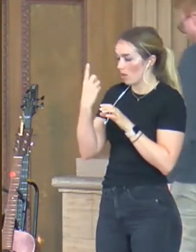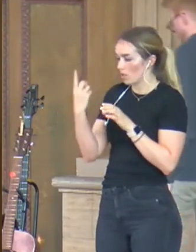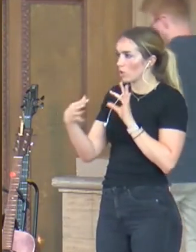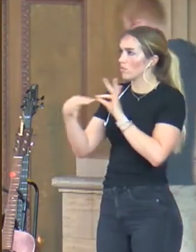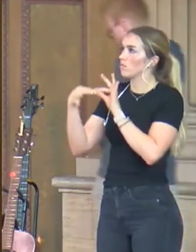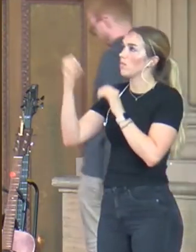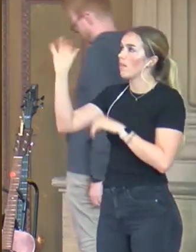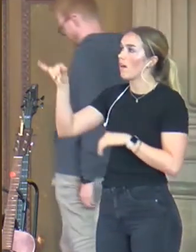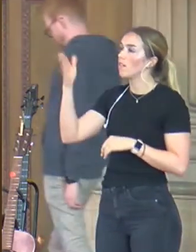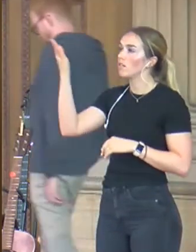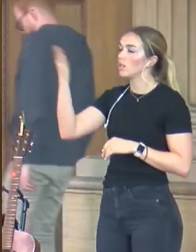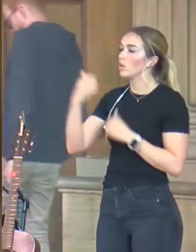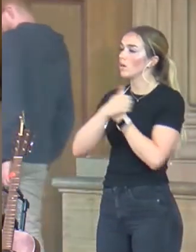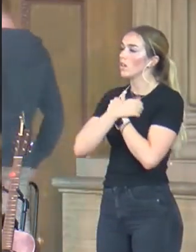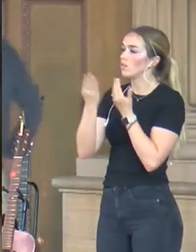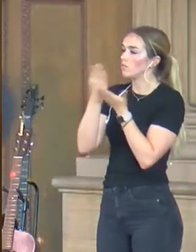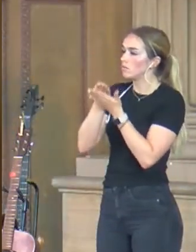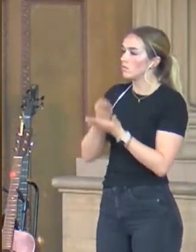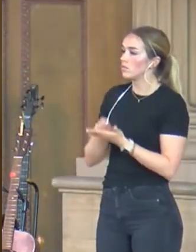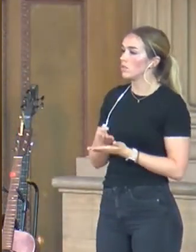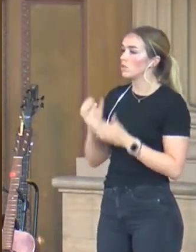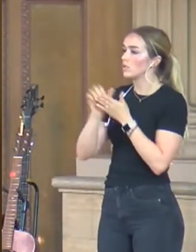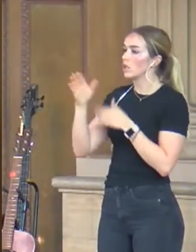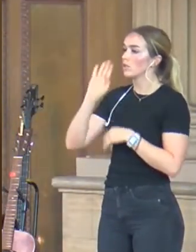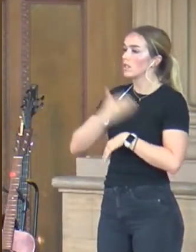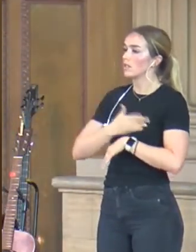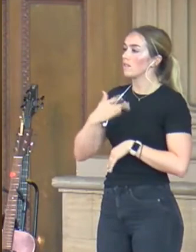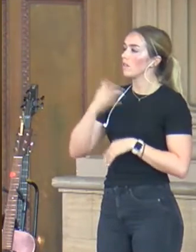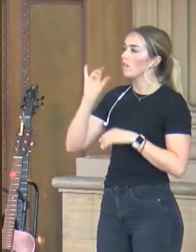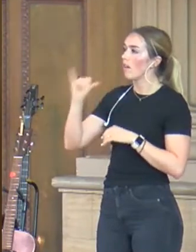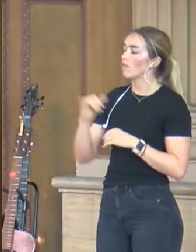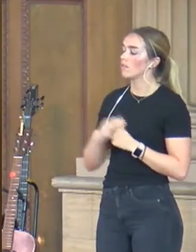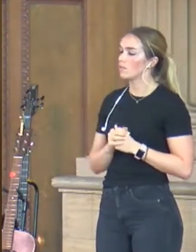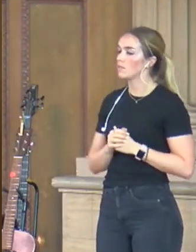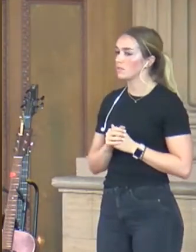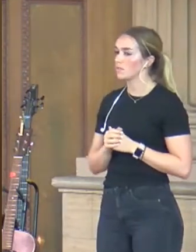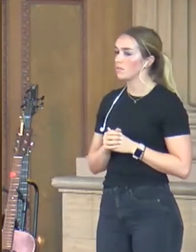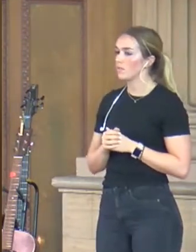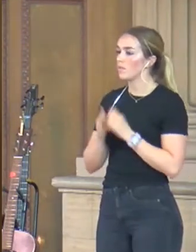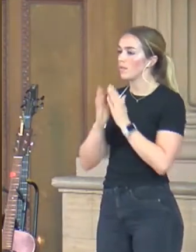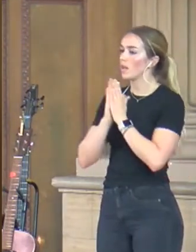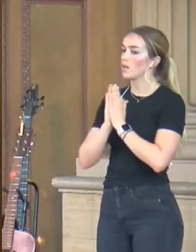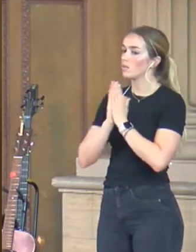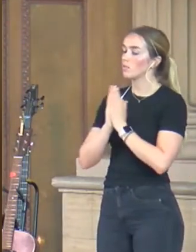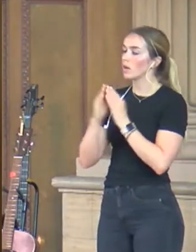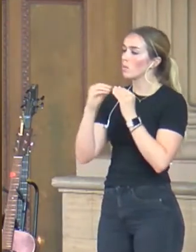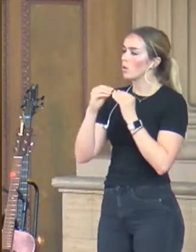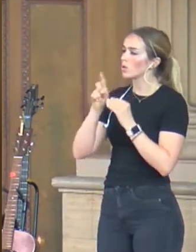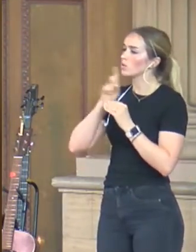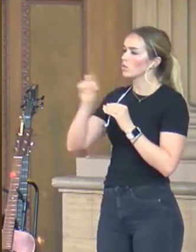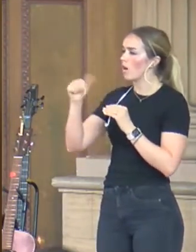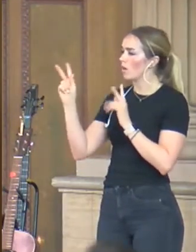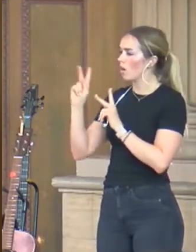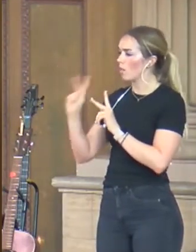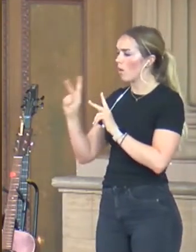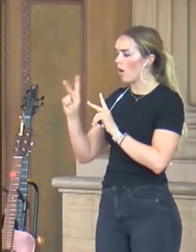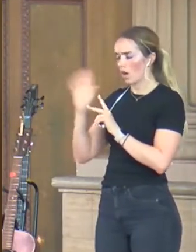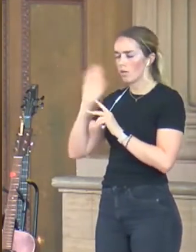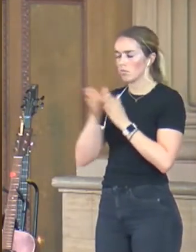And your love is evident as you sent your son to feel this and to pray this more truly than anyone ever has.